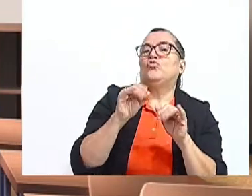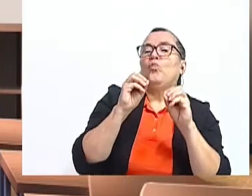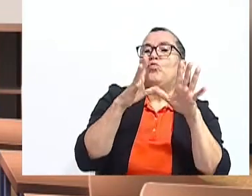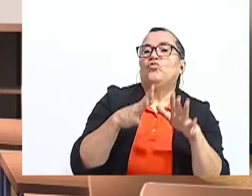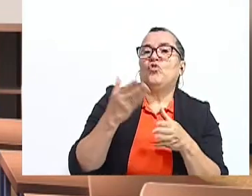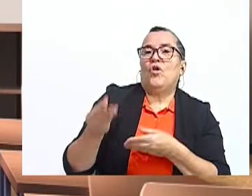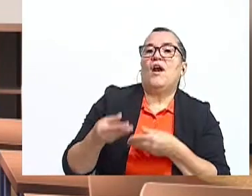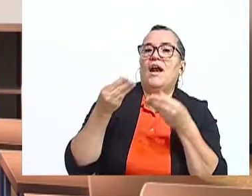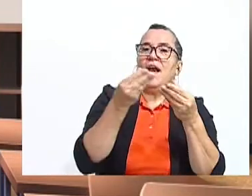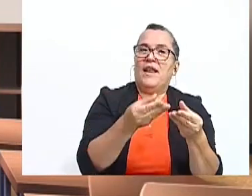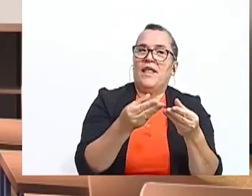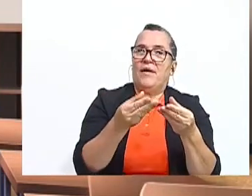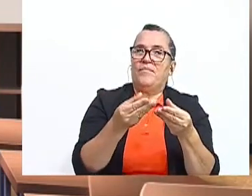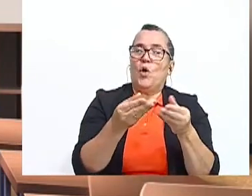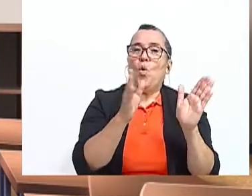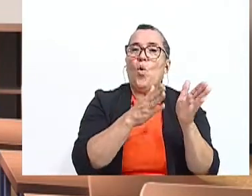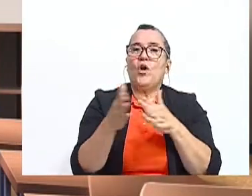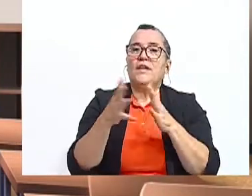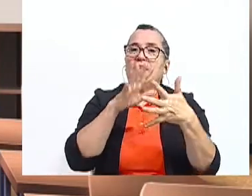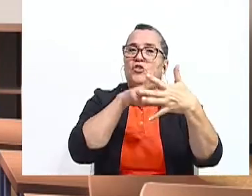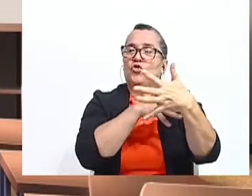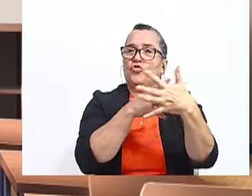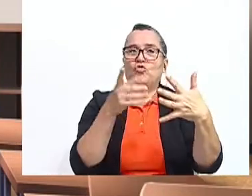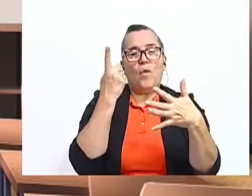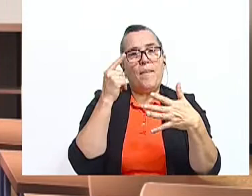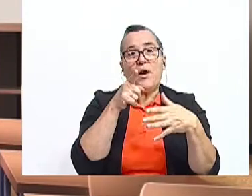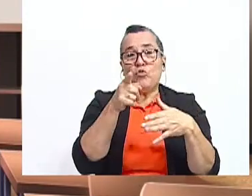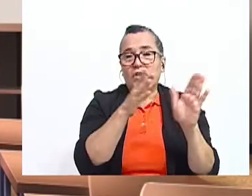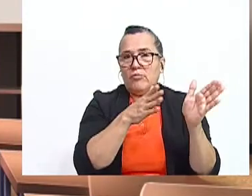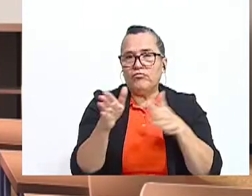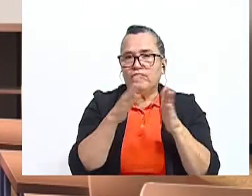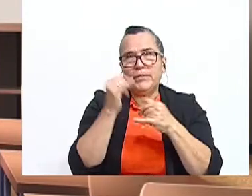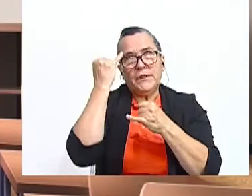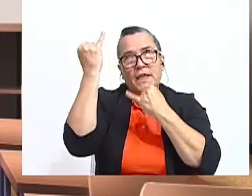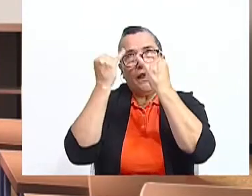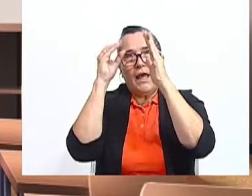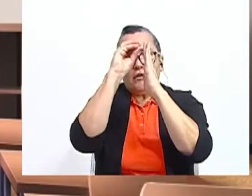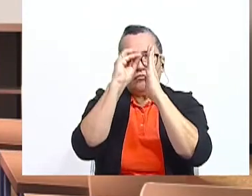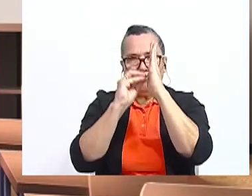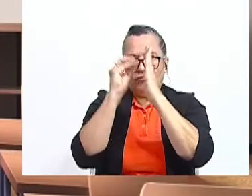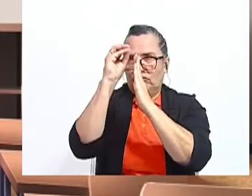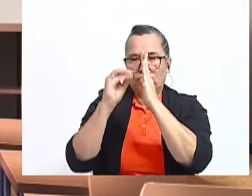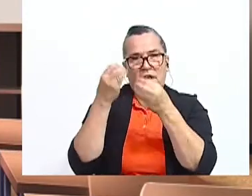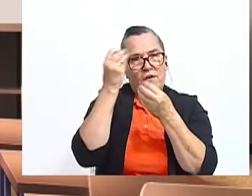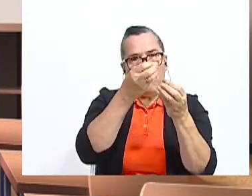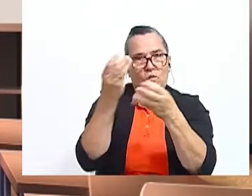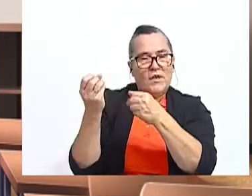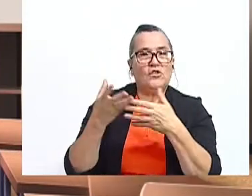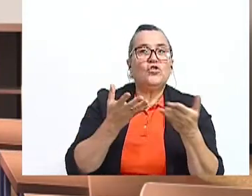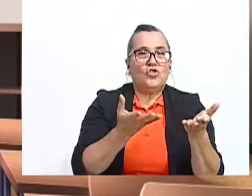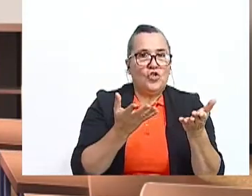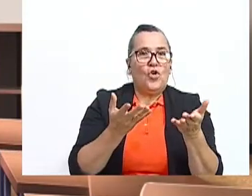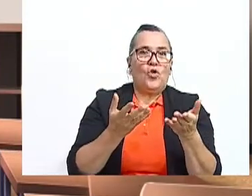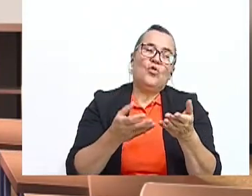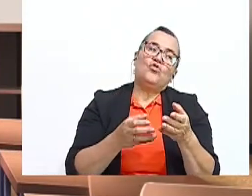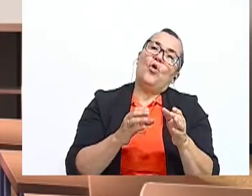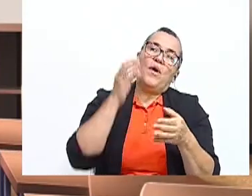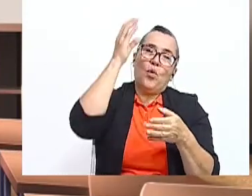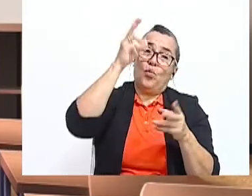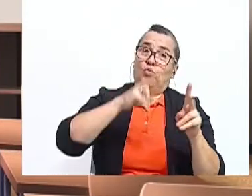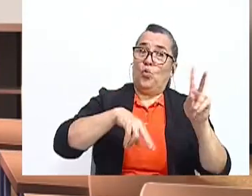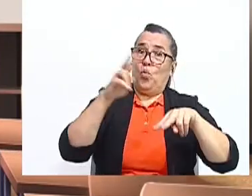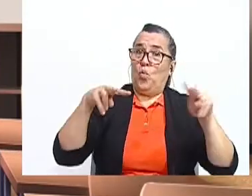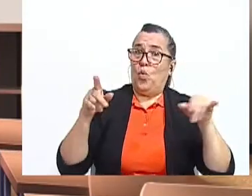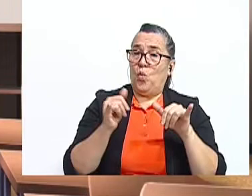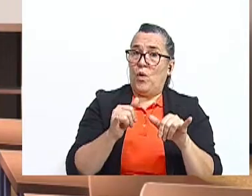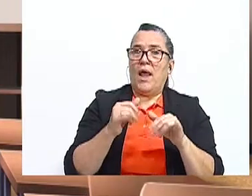to give you a graphic organizer to organize the ideas, the information about cultural diversity, what you